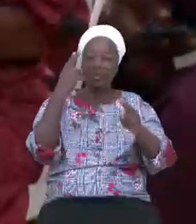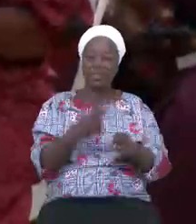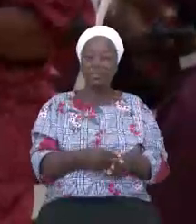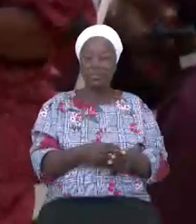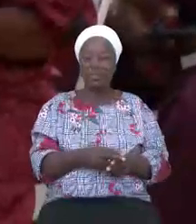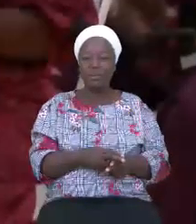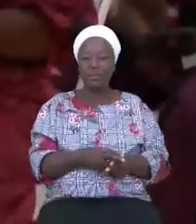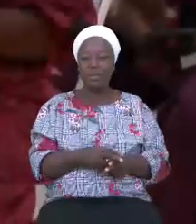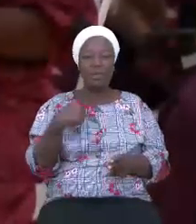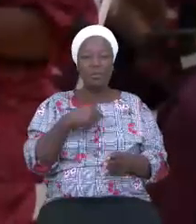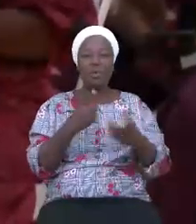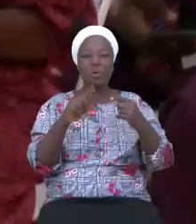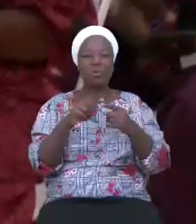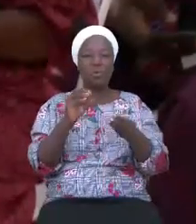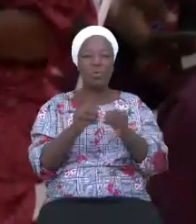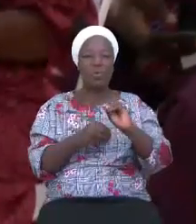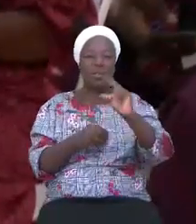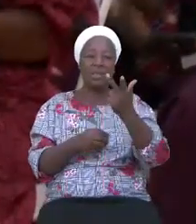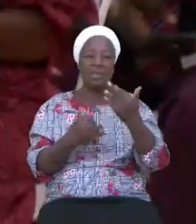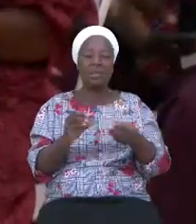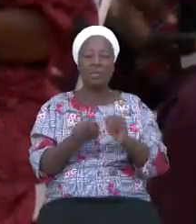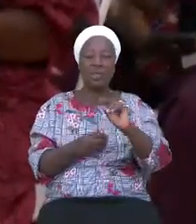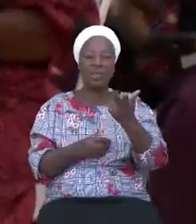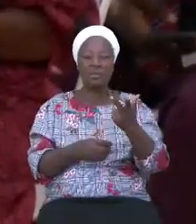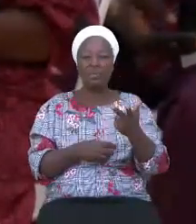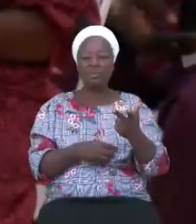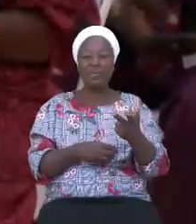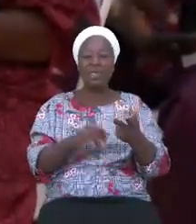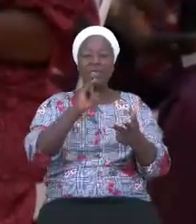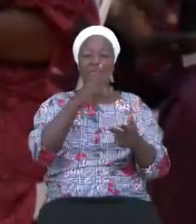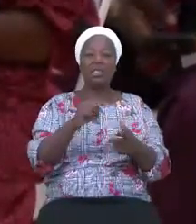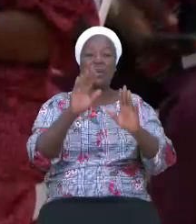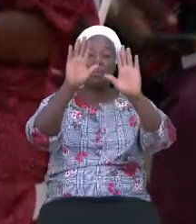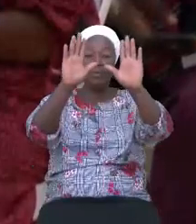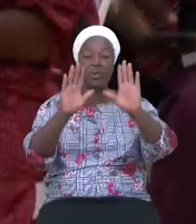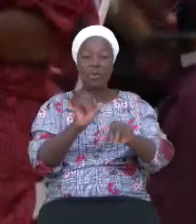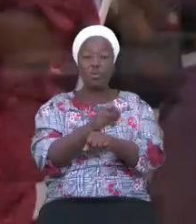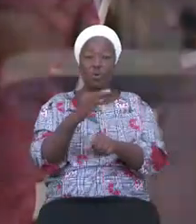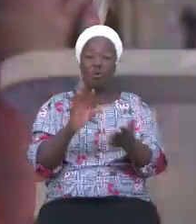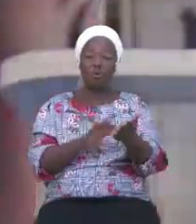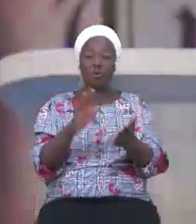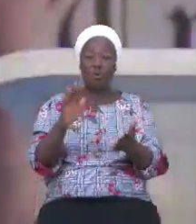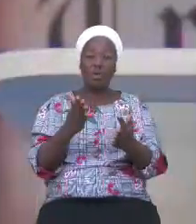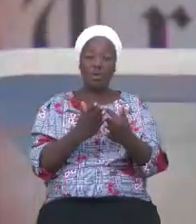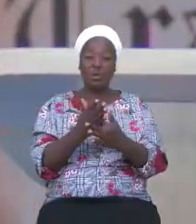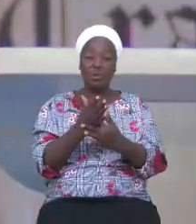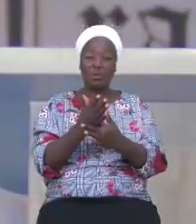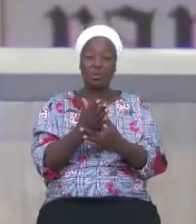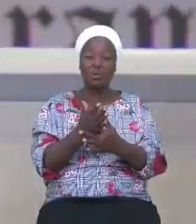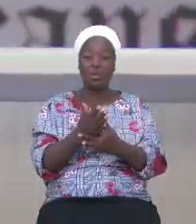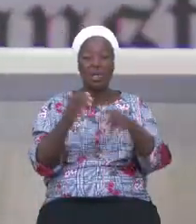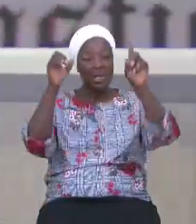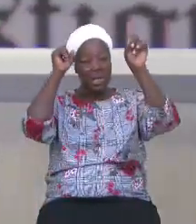name. We're coming to number three here. Number three, the miracle of glory through